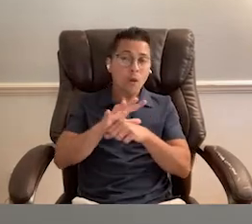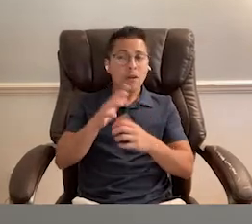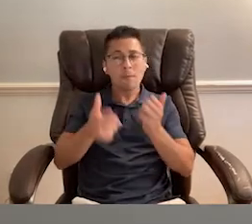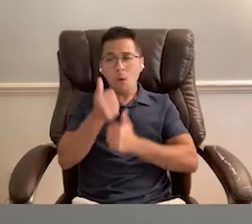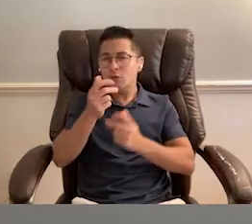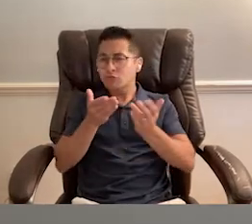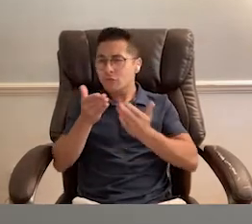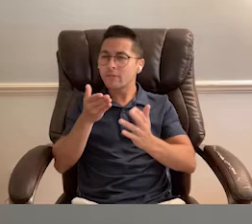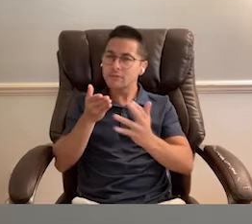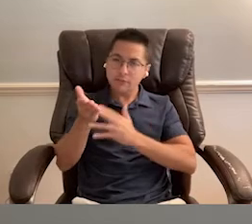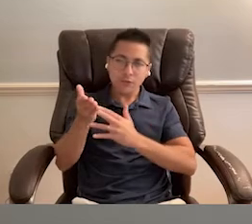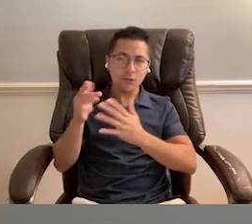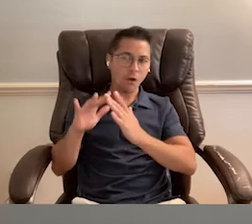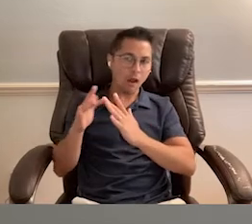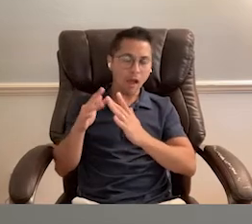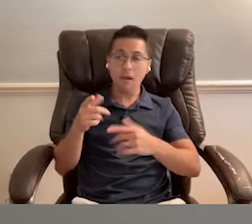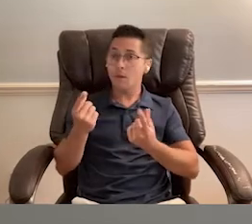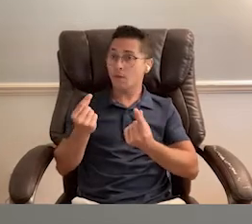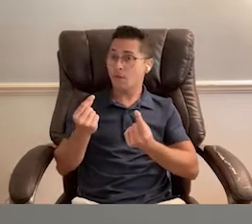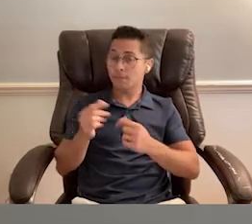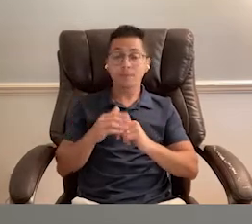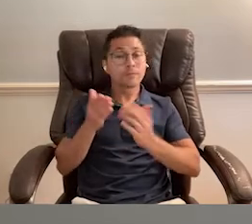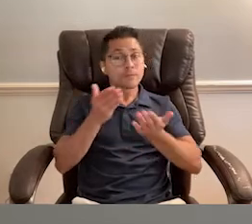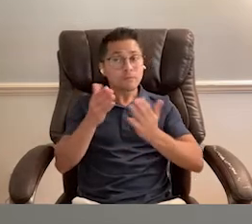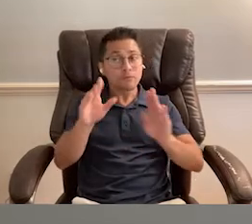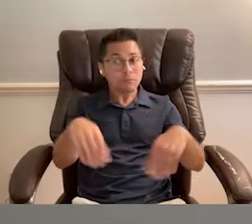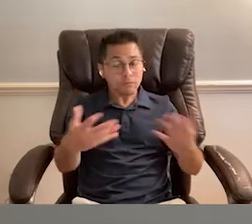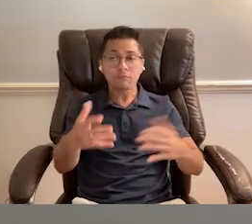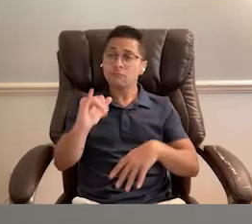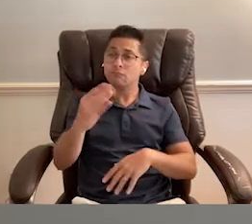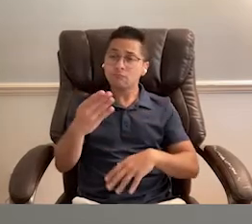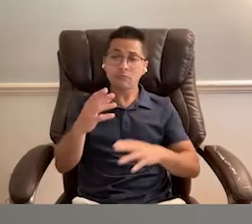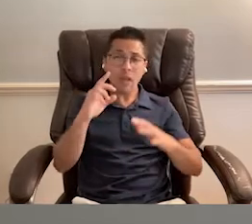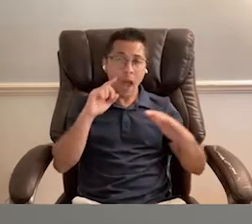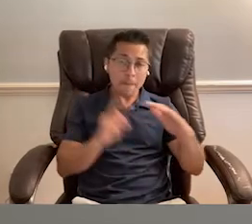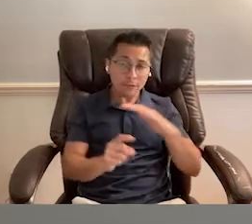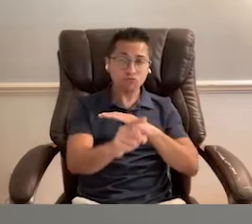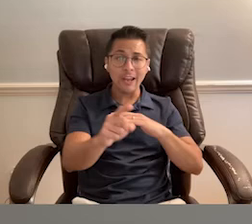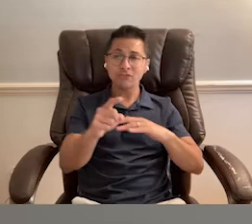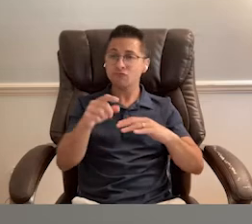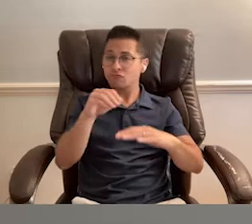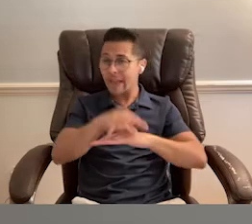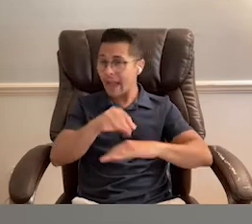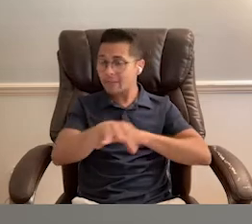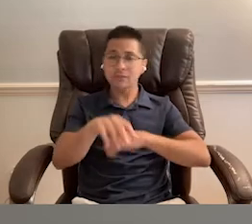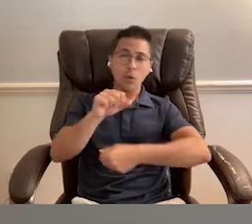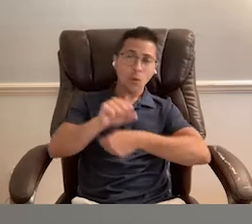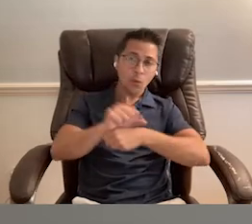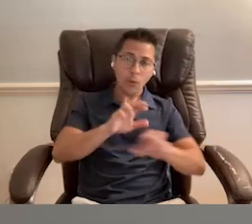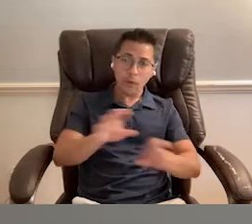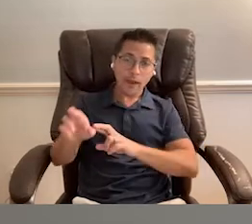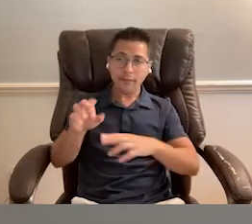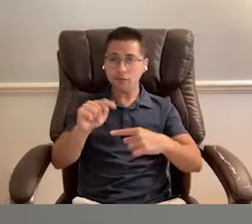services were done online. And what they do in those services is they provide job explorational counseling, they provide work readiness